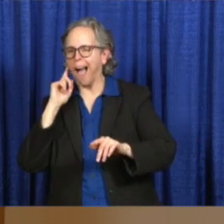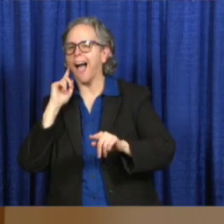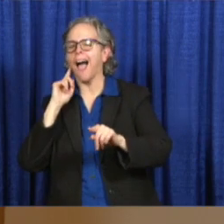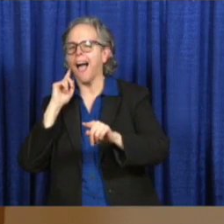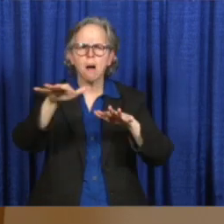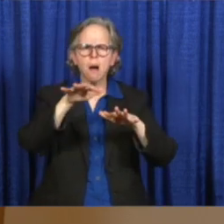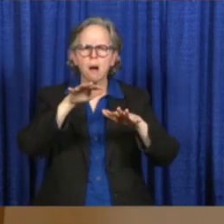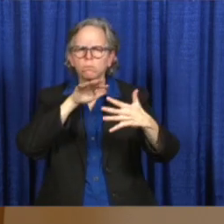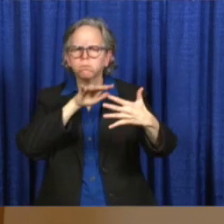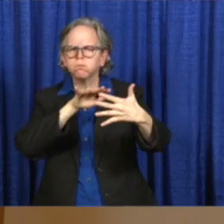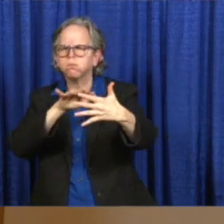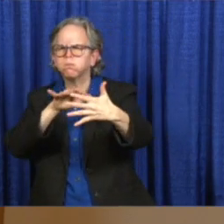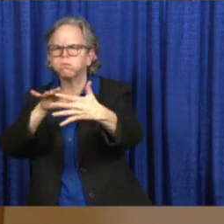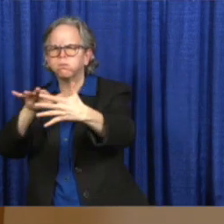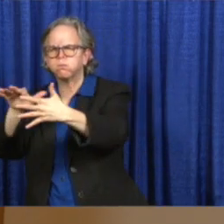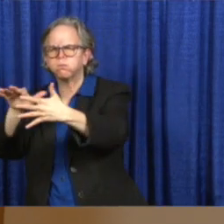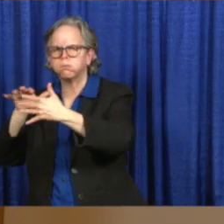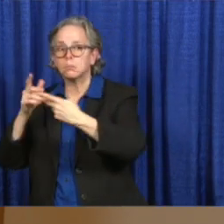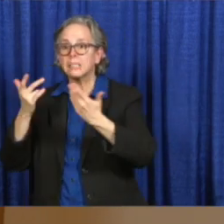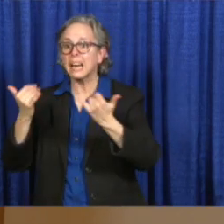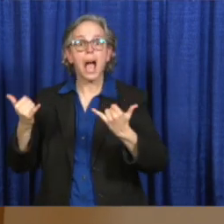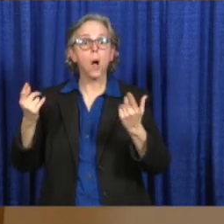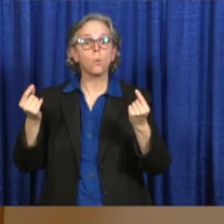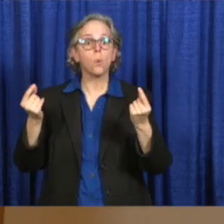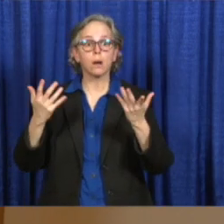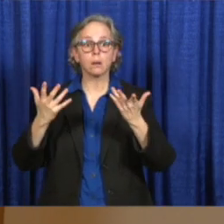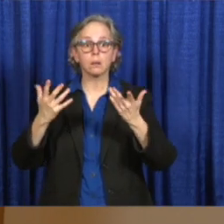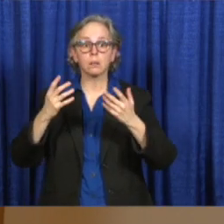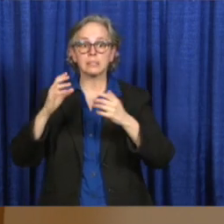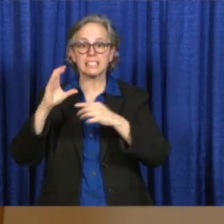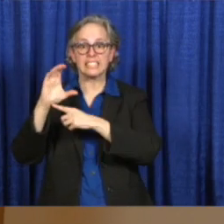called Sentinel Department of Health